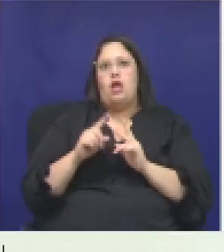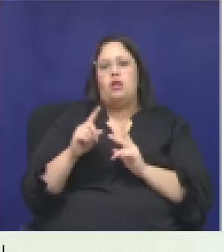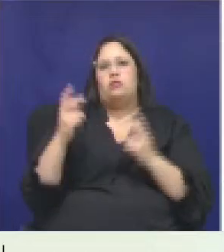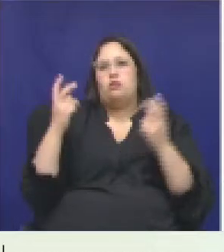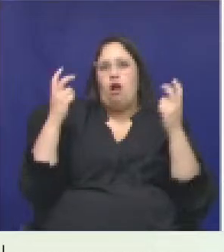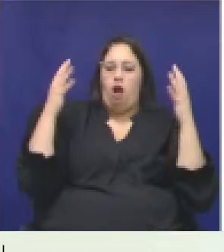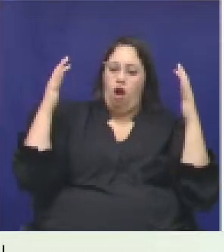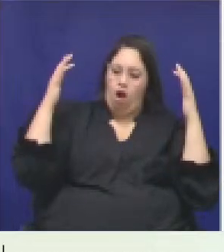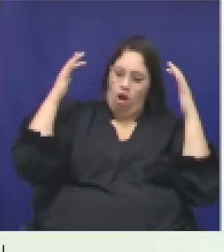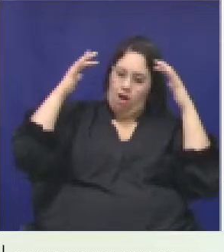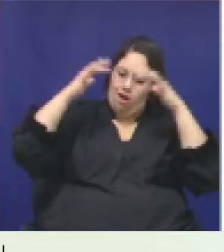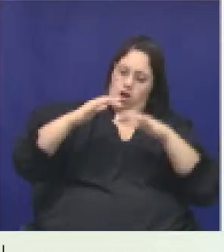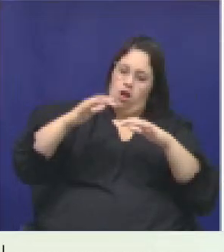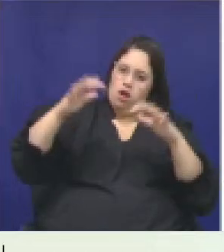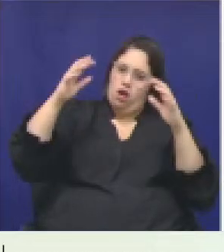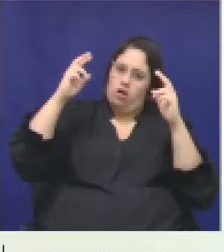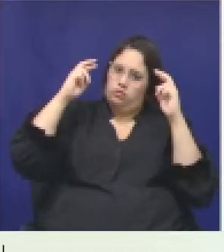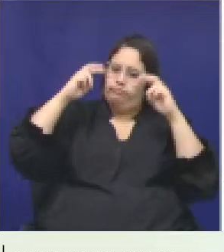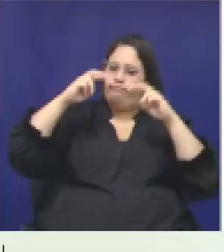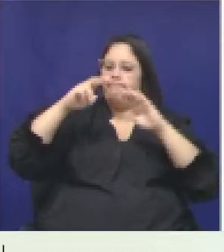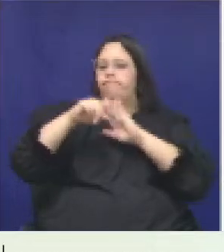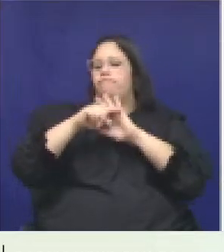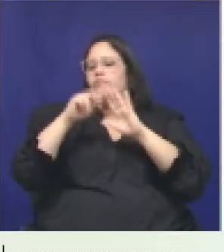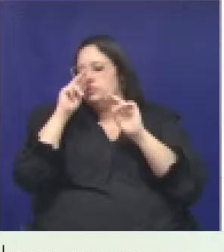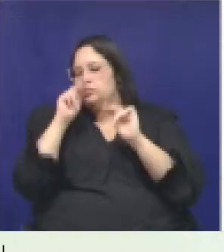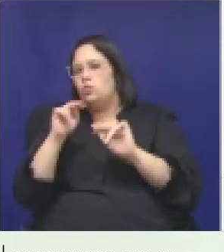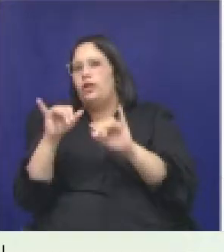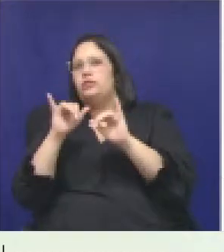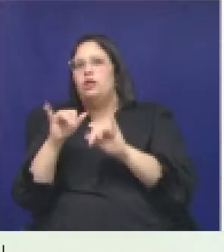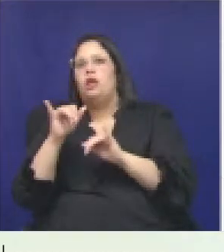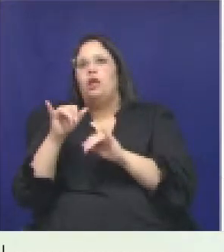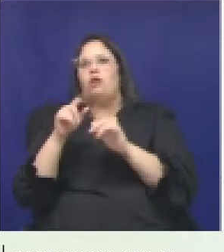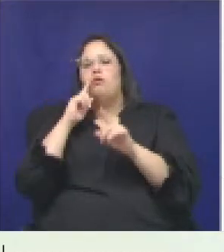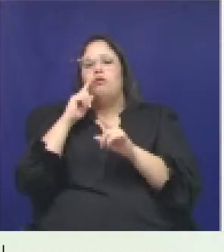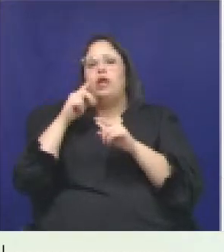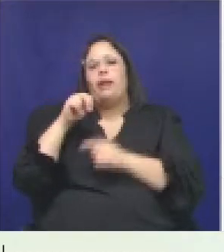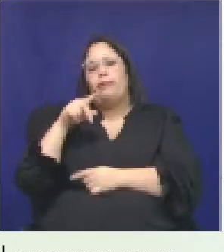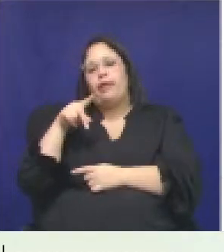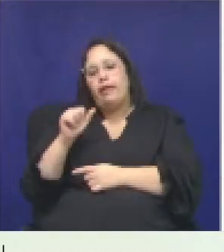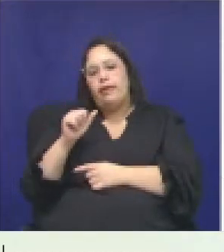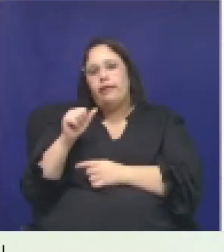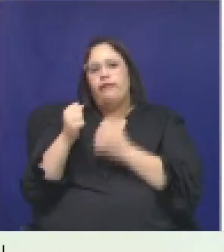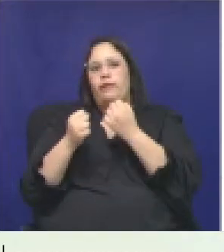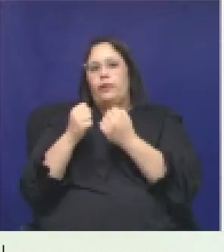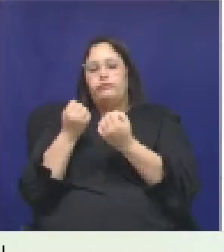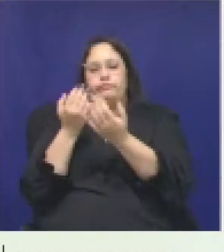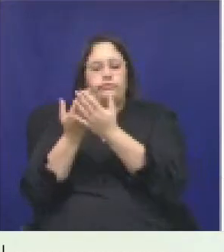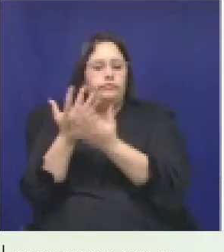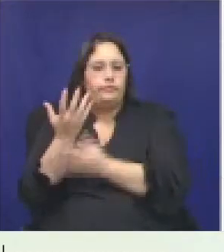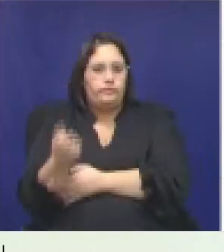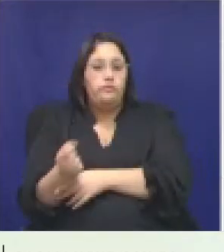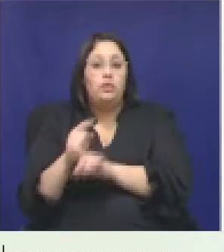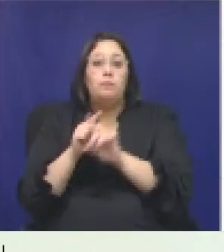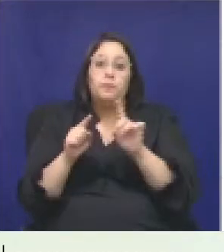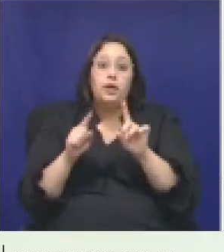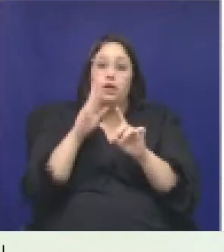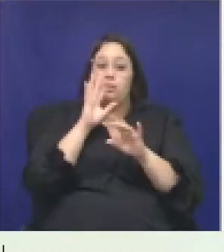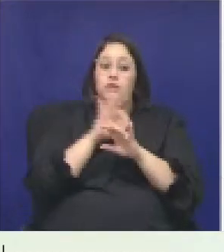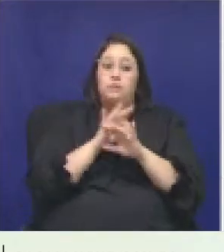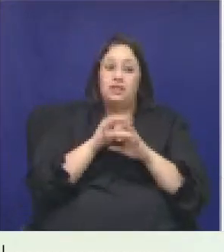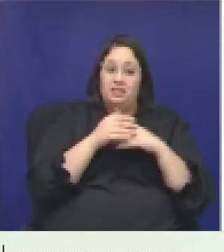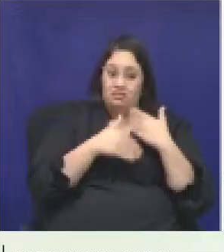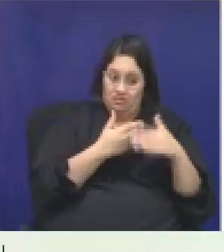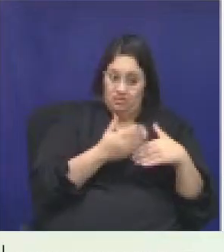that is now a case reportedly awaiting prosecution by the NPA. But while planning is already underway,